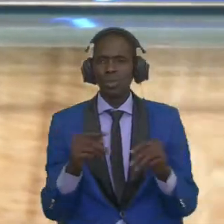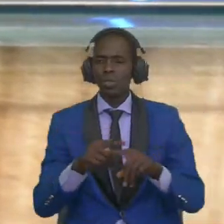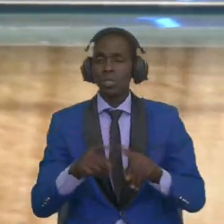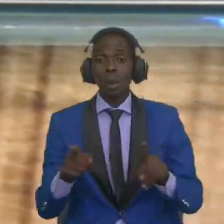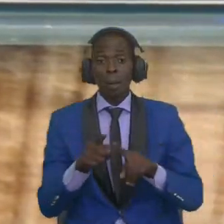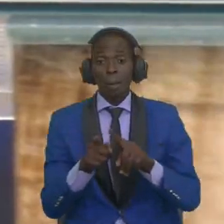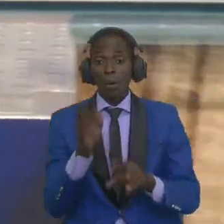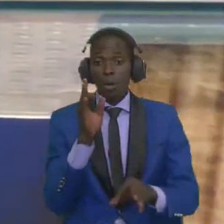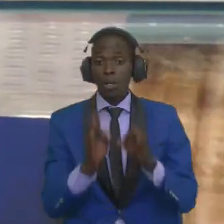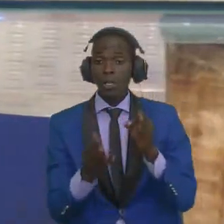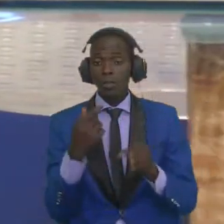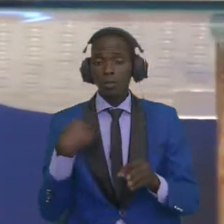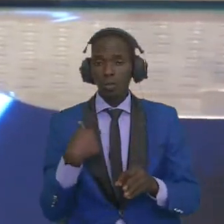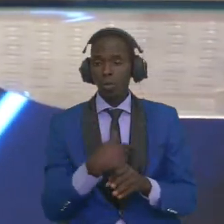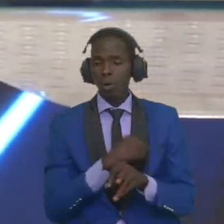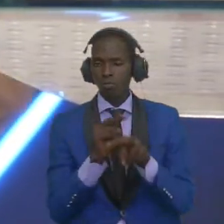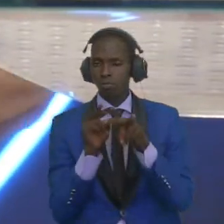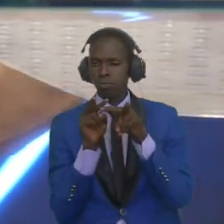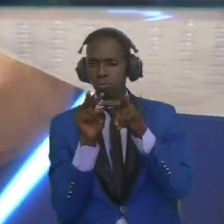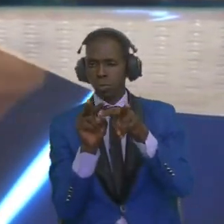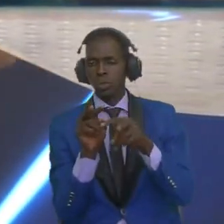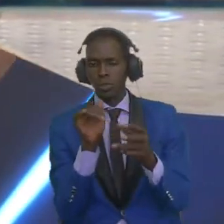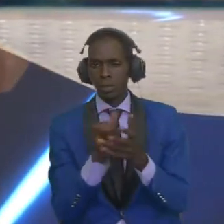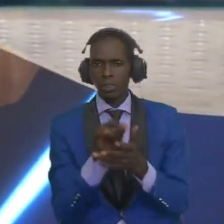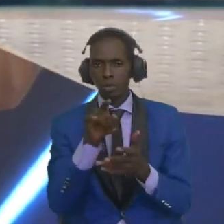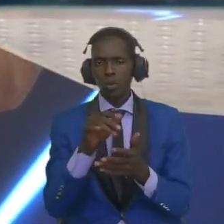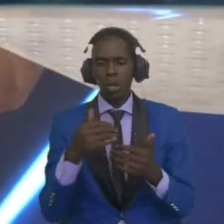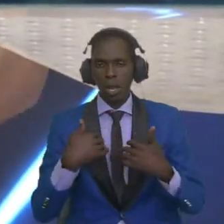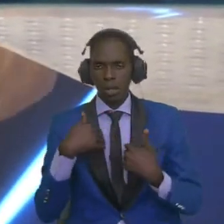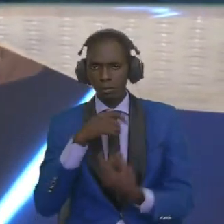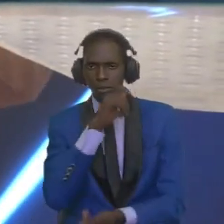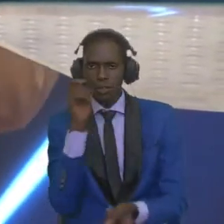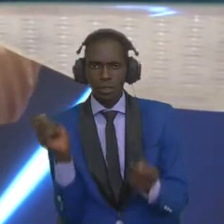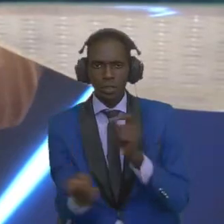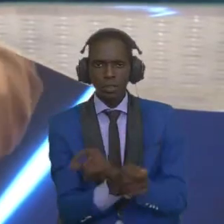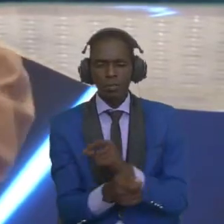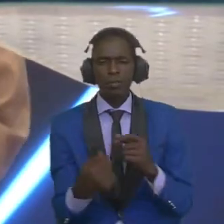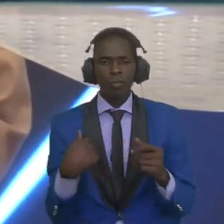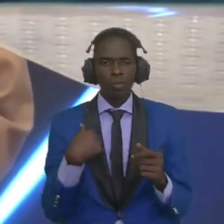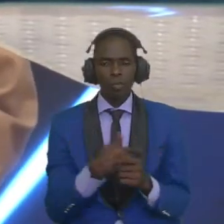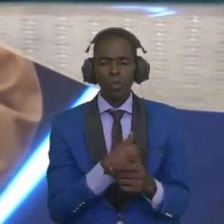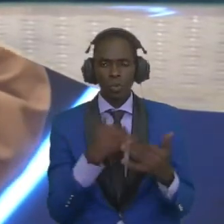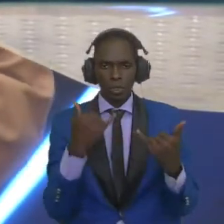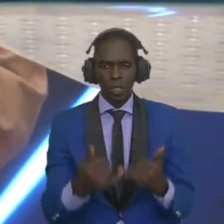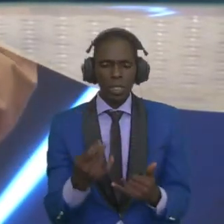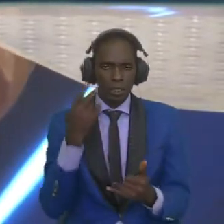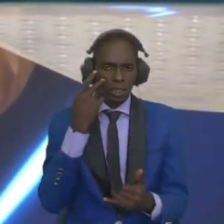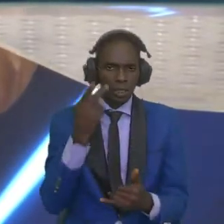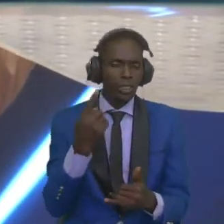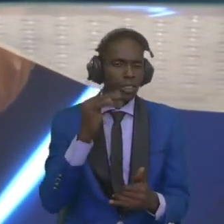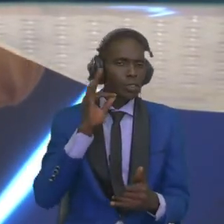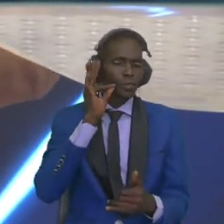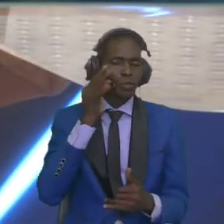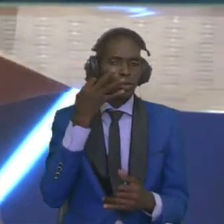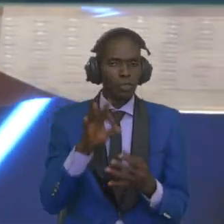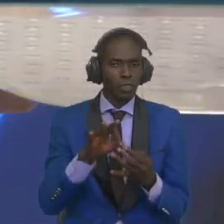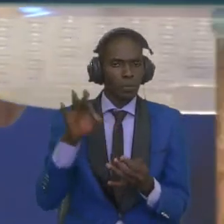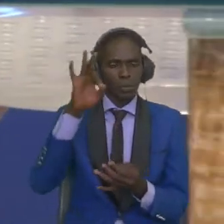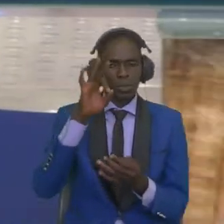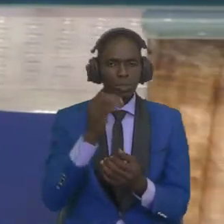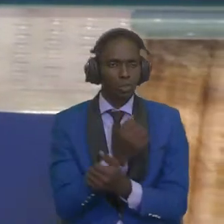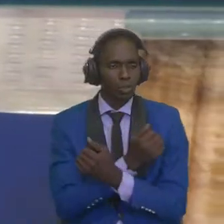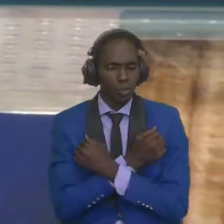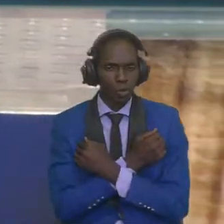when the works of the flesh are all gone, and now we have the fruit of the Spirit, which is love